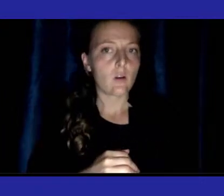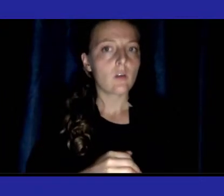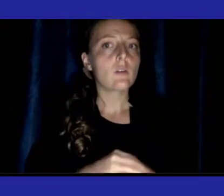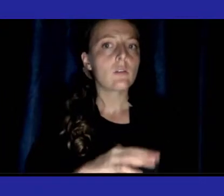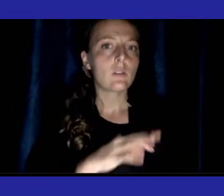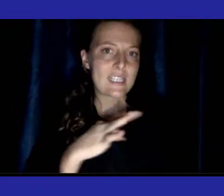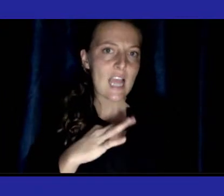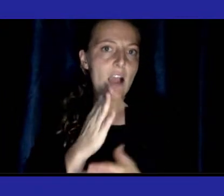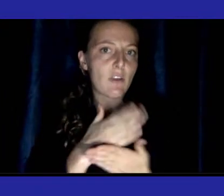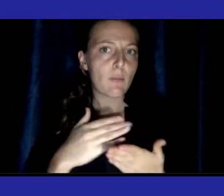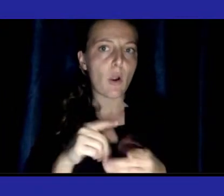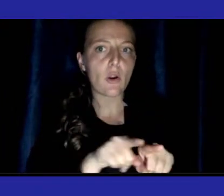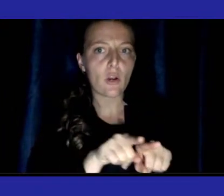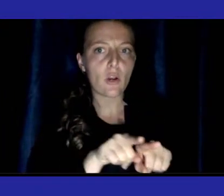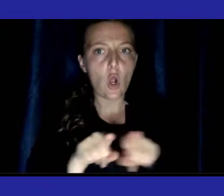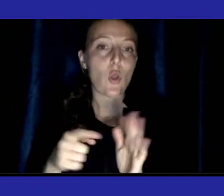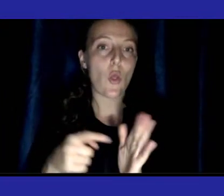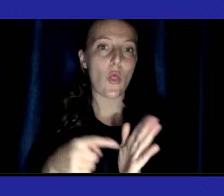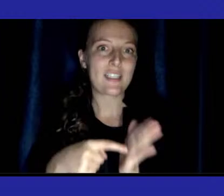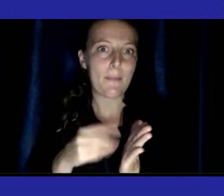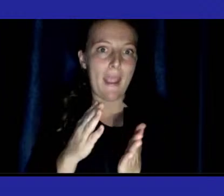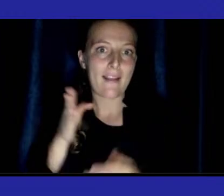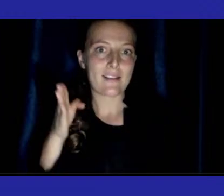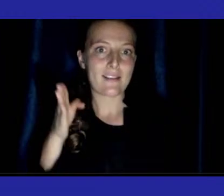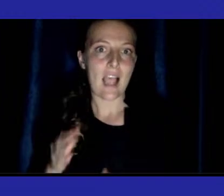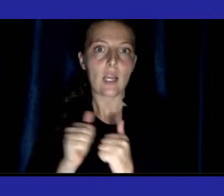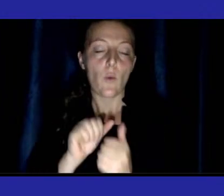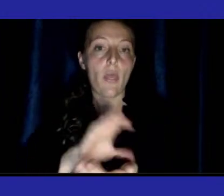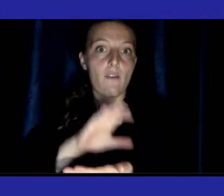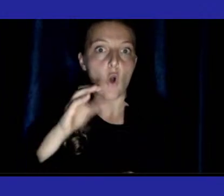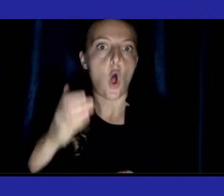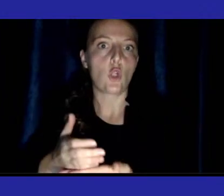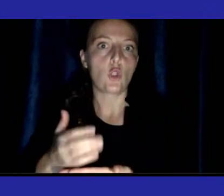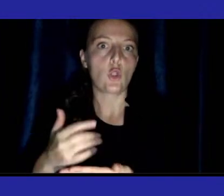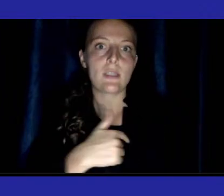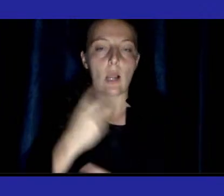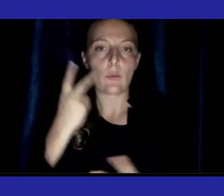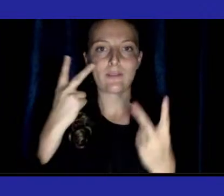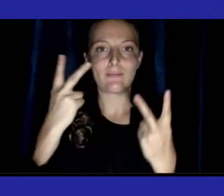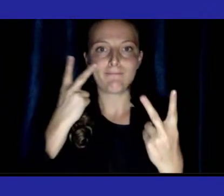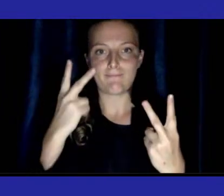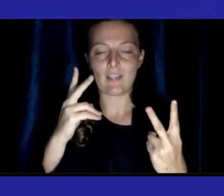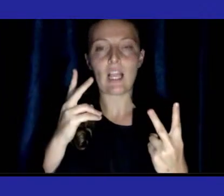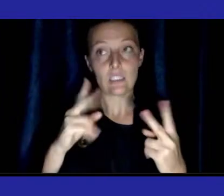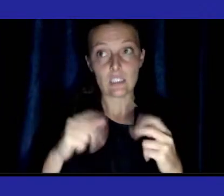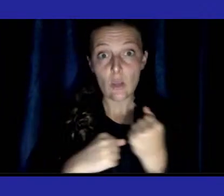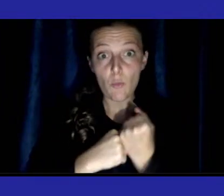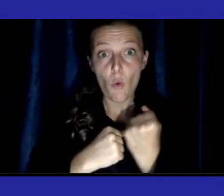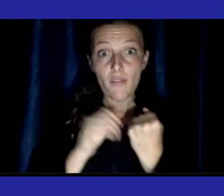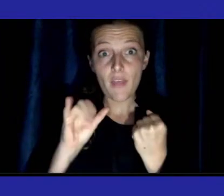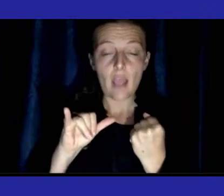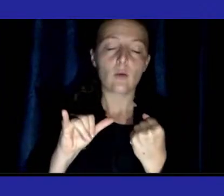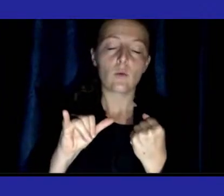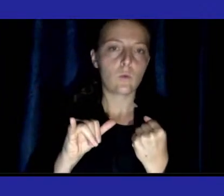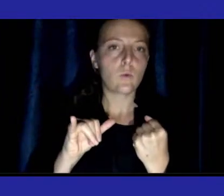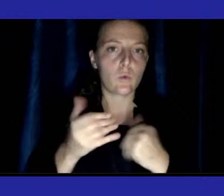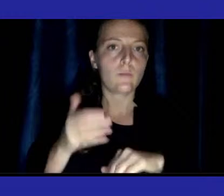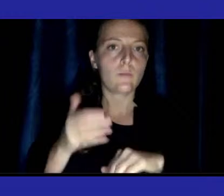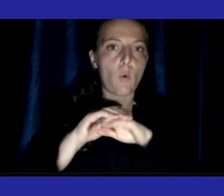we're seeing across the board is making it more challenging. Right, so I like the way the N is